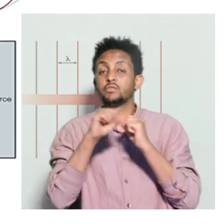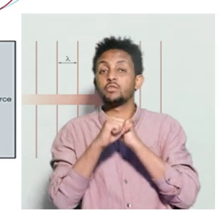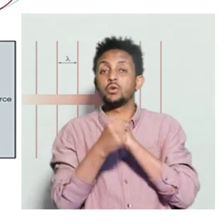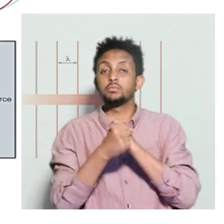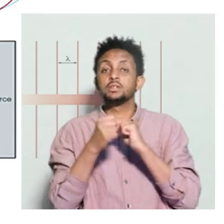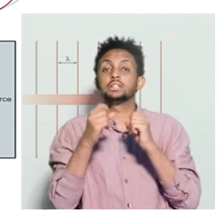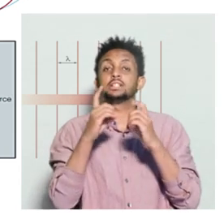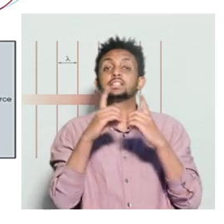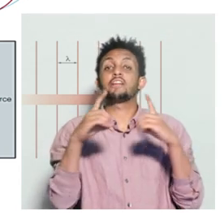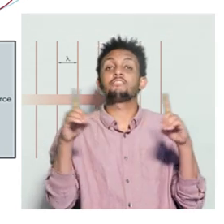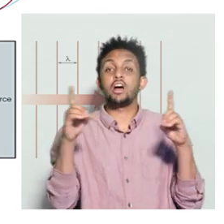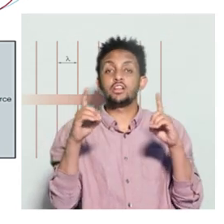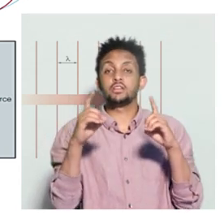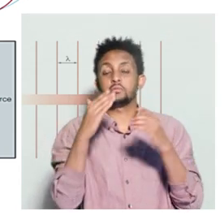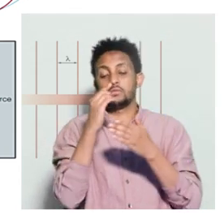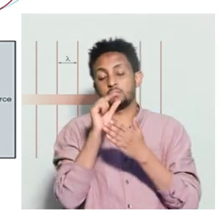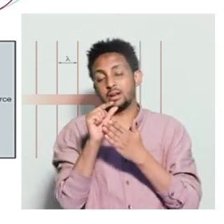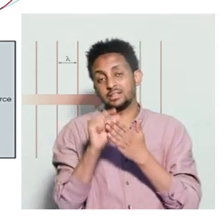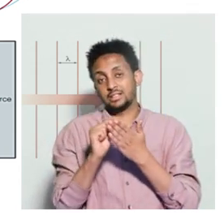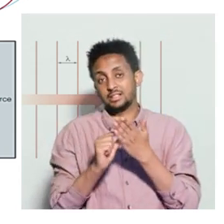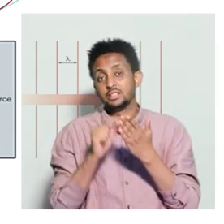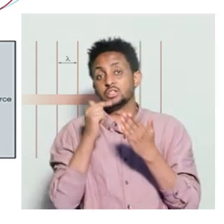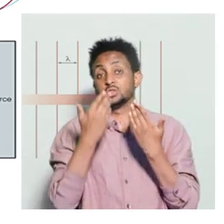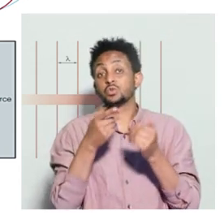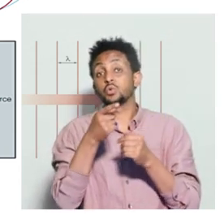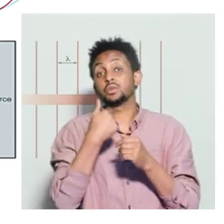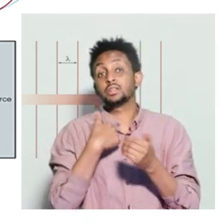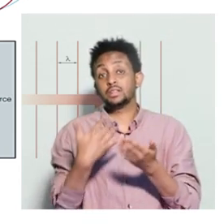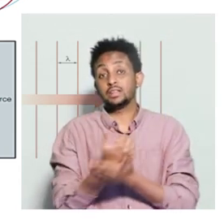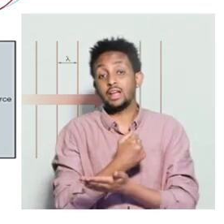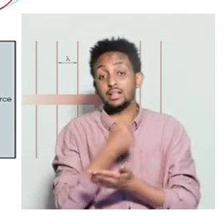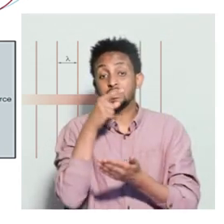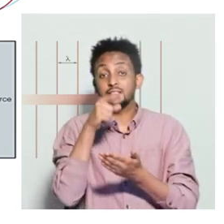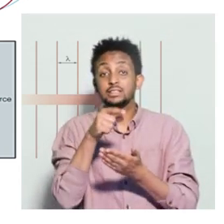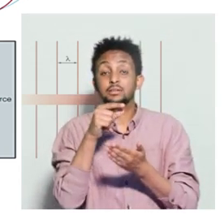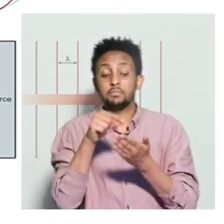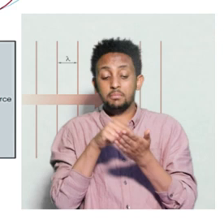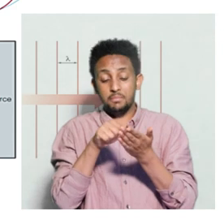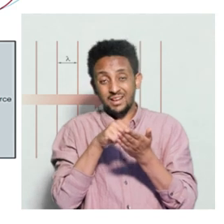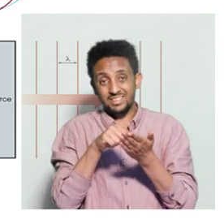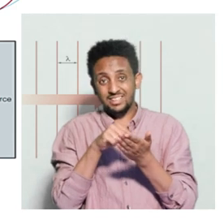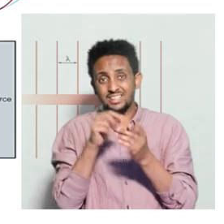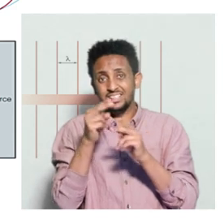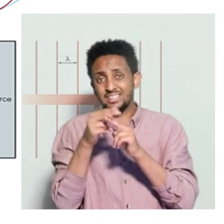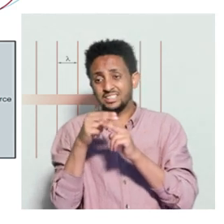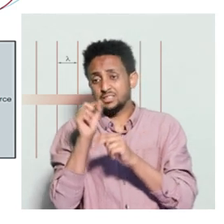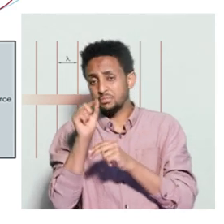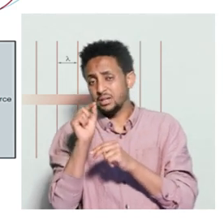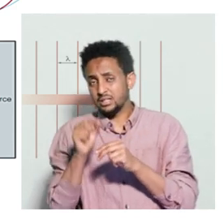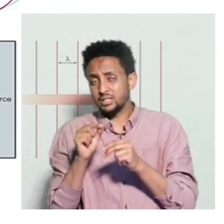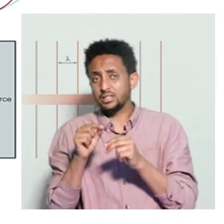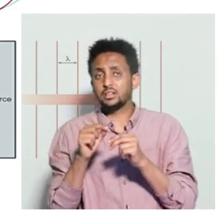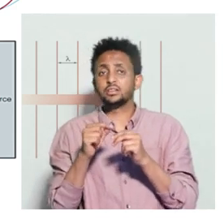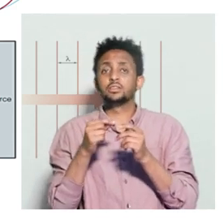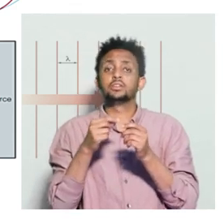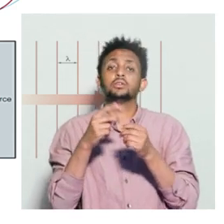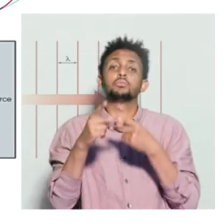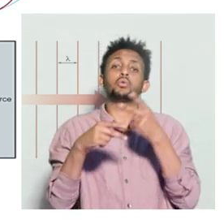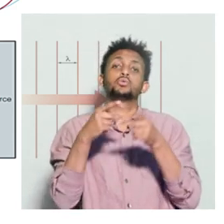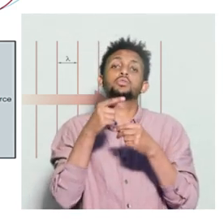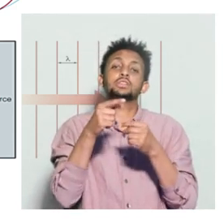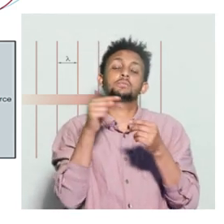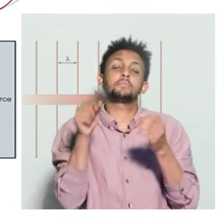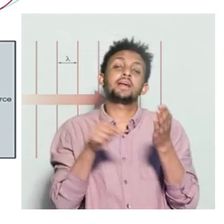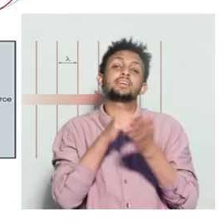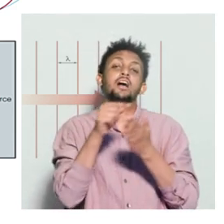to disturbance of particles. So if you take these particles, each particle will produce their own